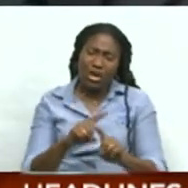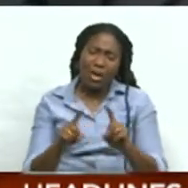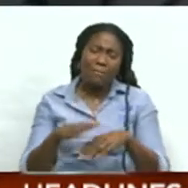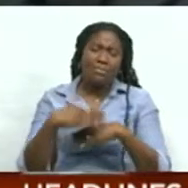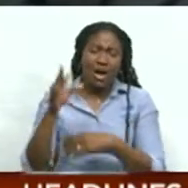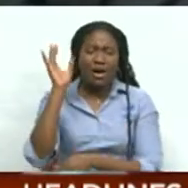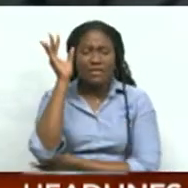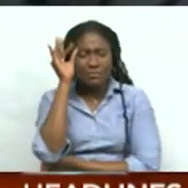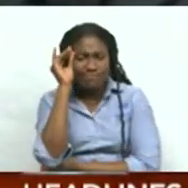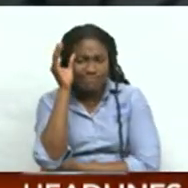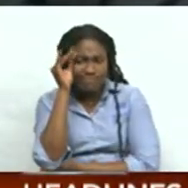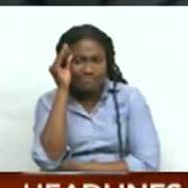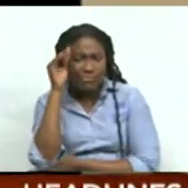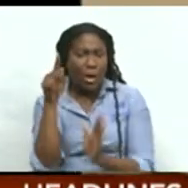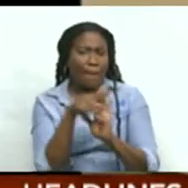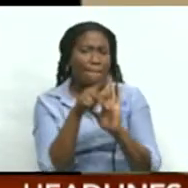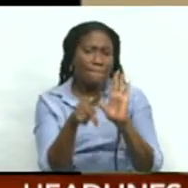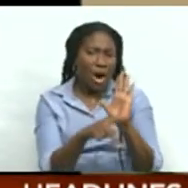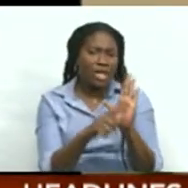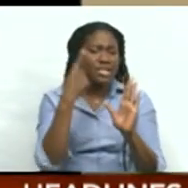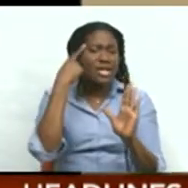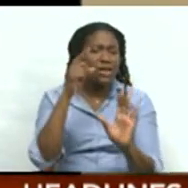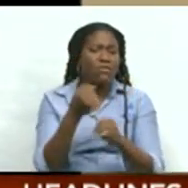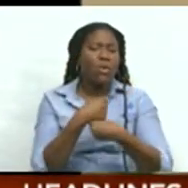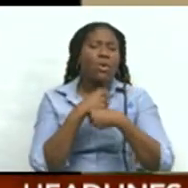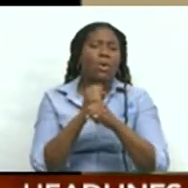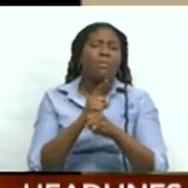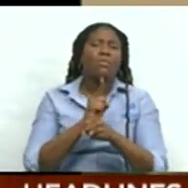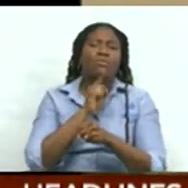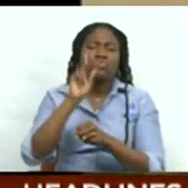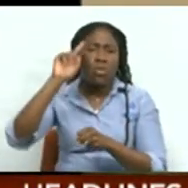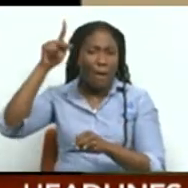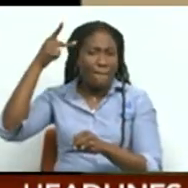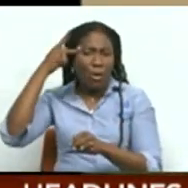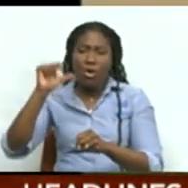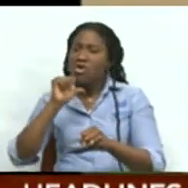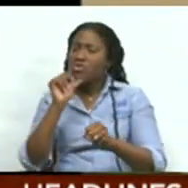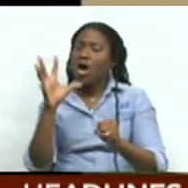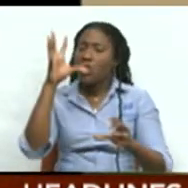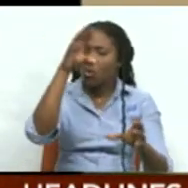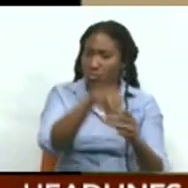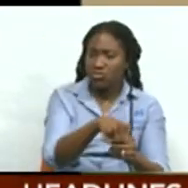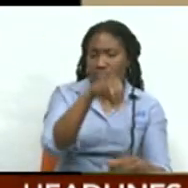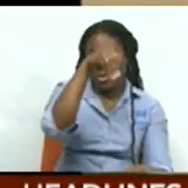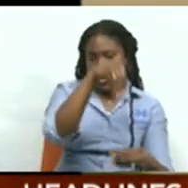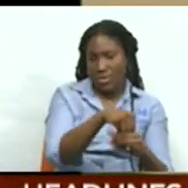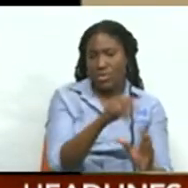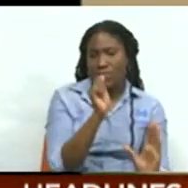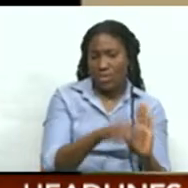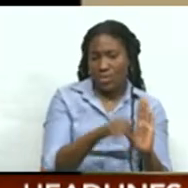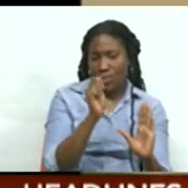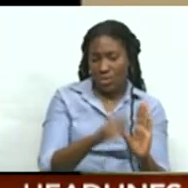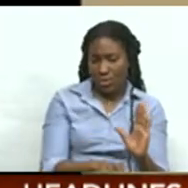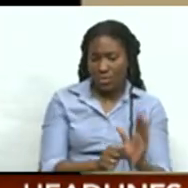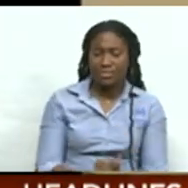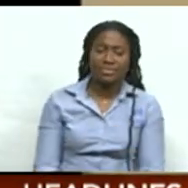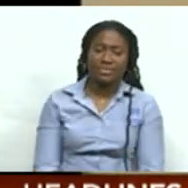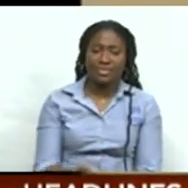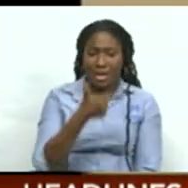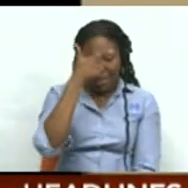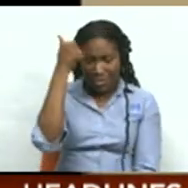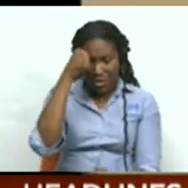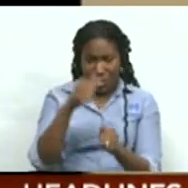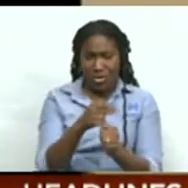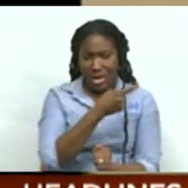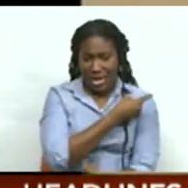to insulate against political interference and overreach. The debate on the CCJ was reignited following the passing of former